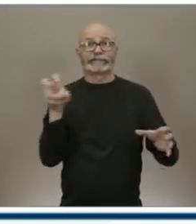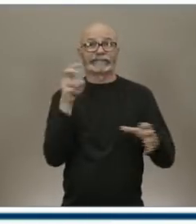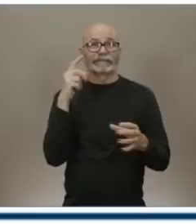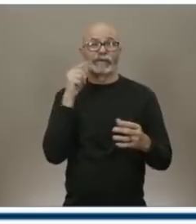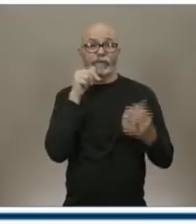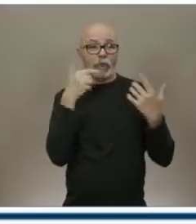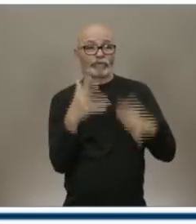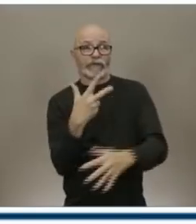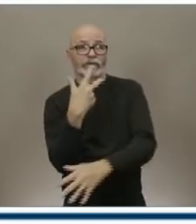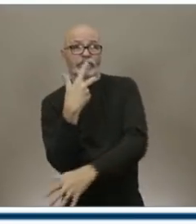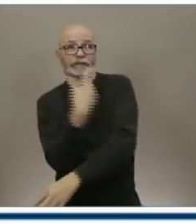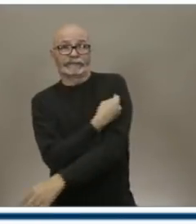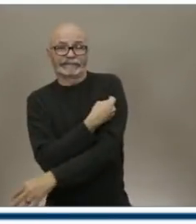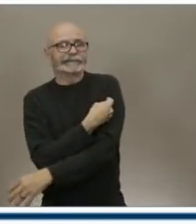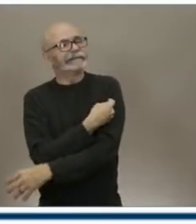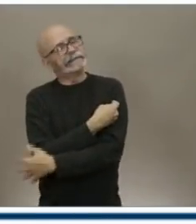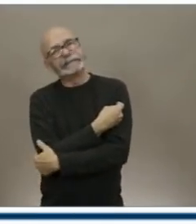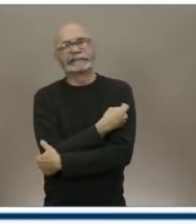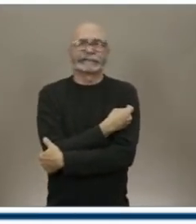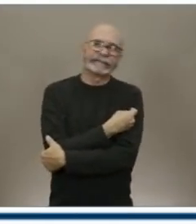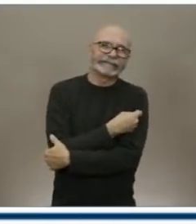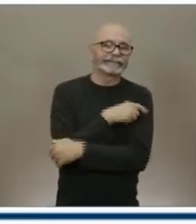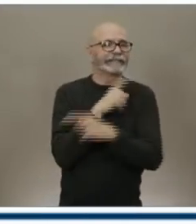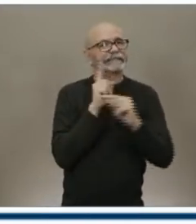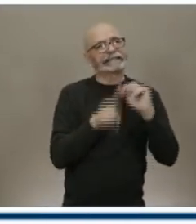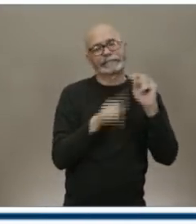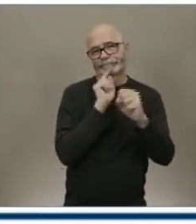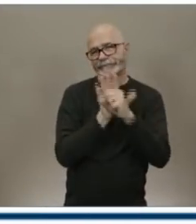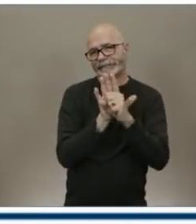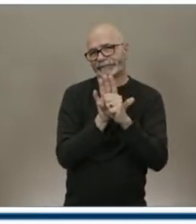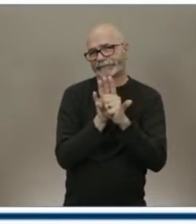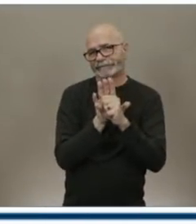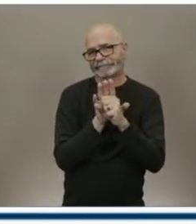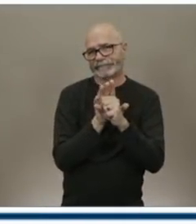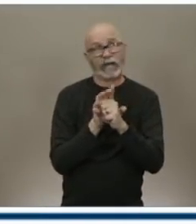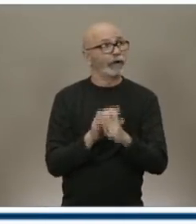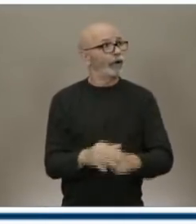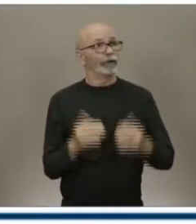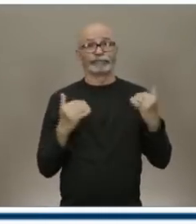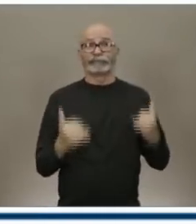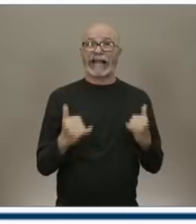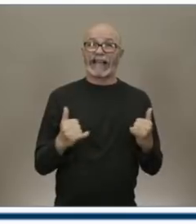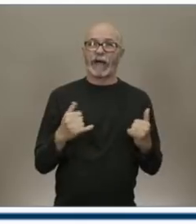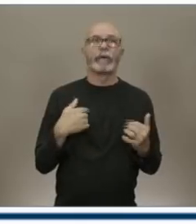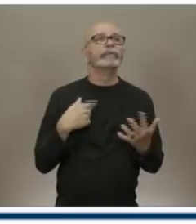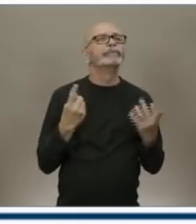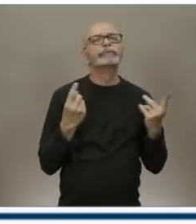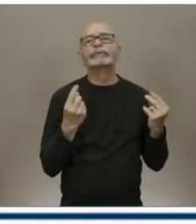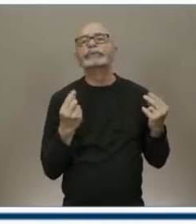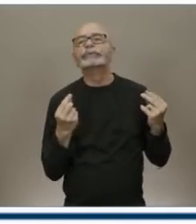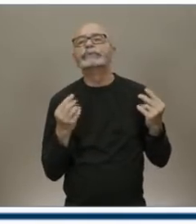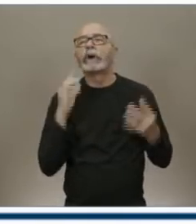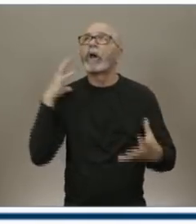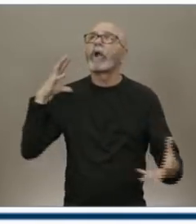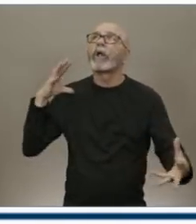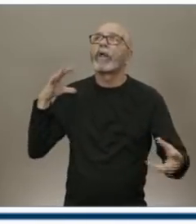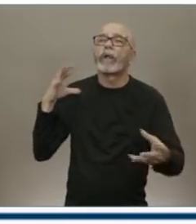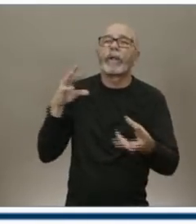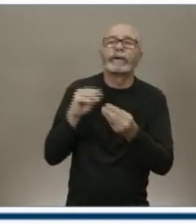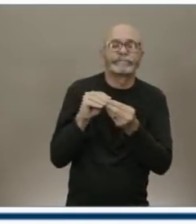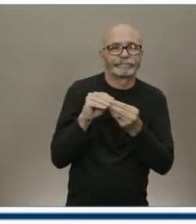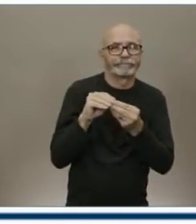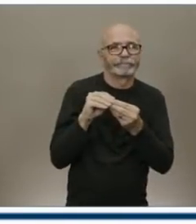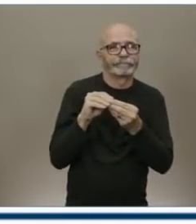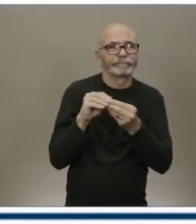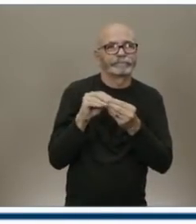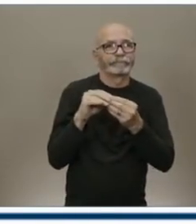act that there's just no guarantee that right now, from what we know, that the vaccine can guarantee that you're